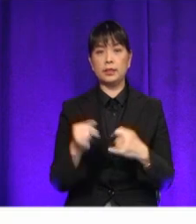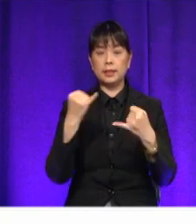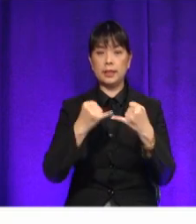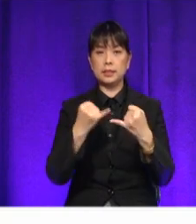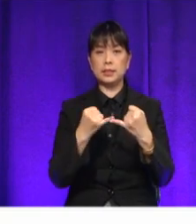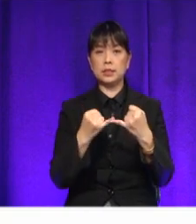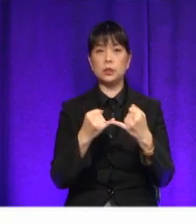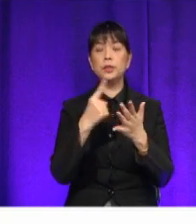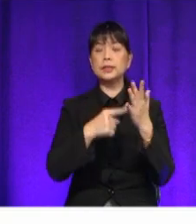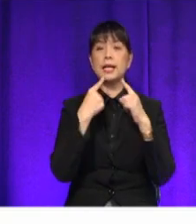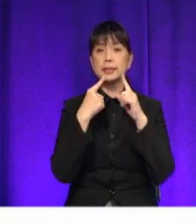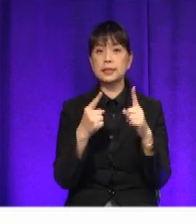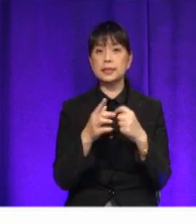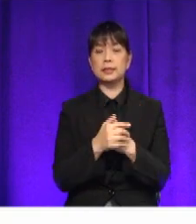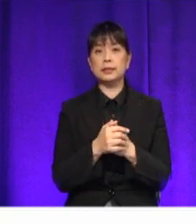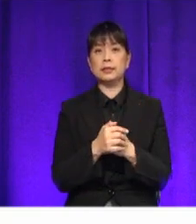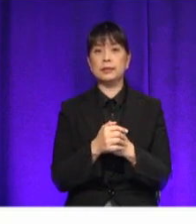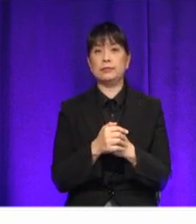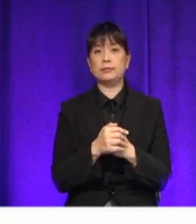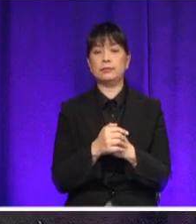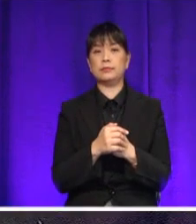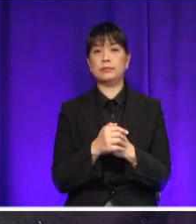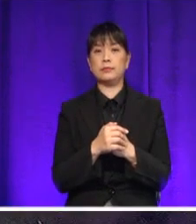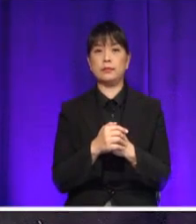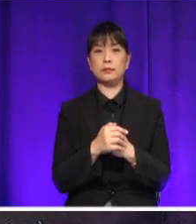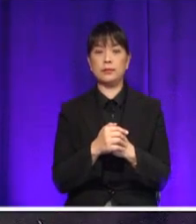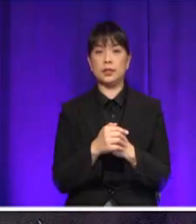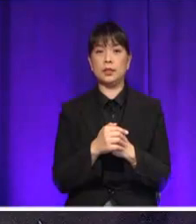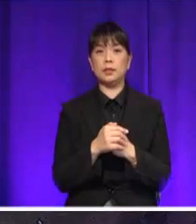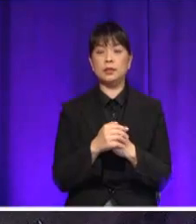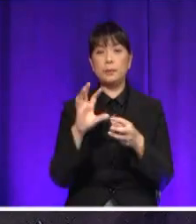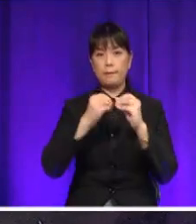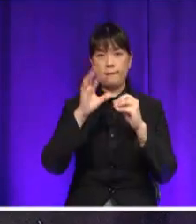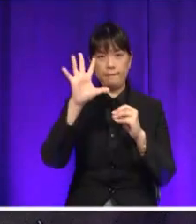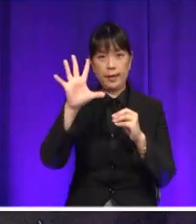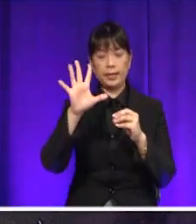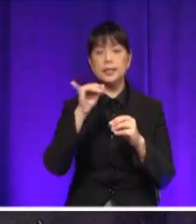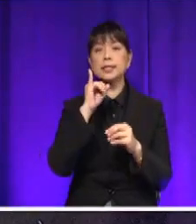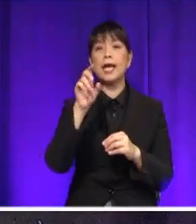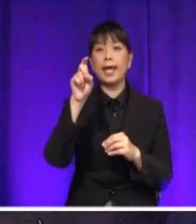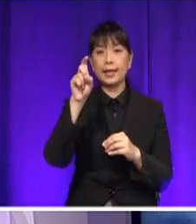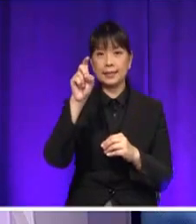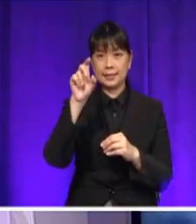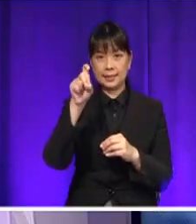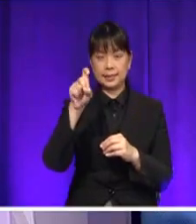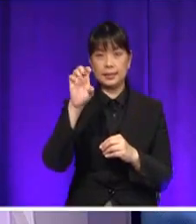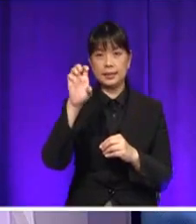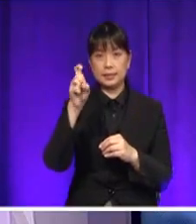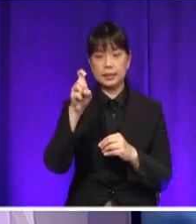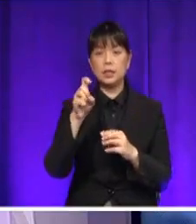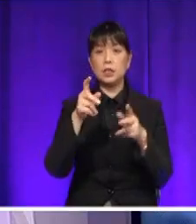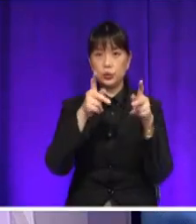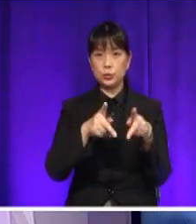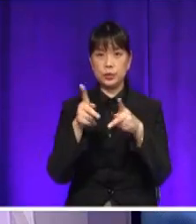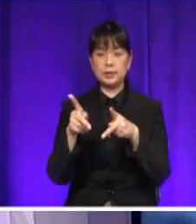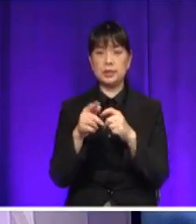what's the answer, Nisa? The answer, speaker 5, is an ex-student because the speaker mentioned about he's having